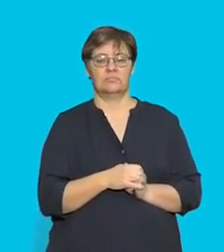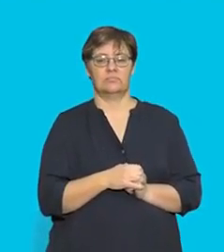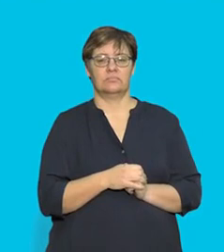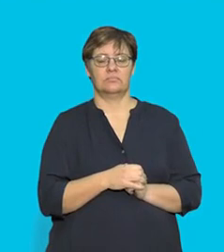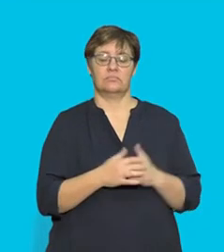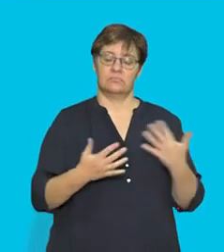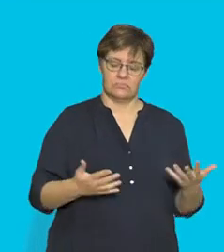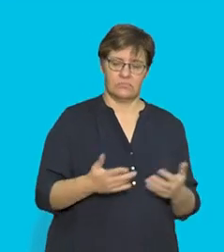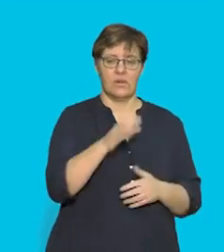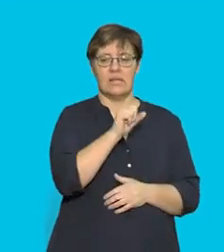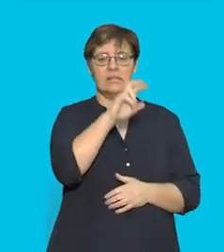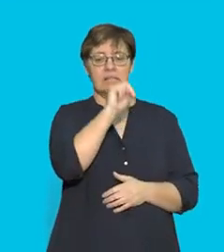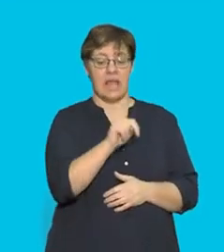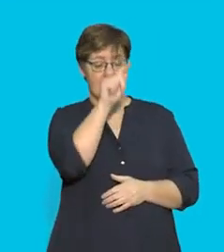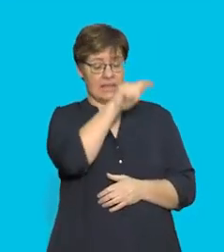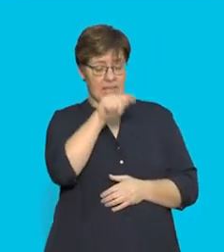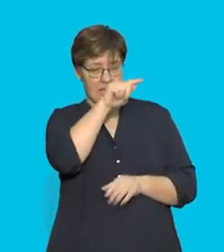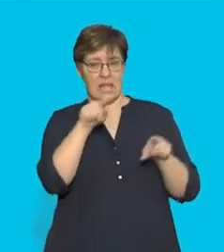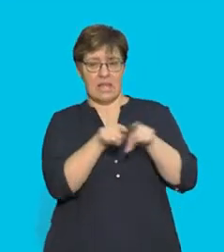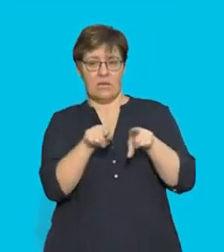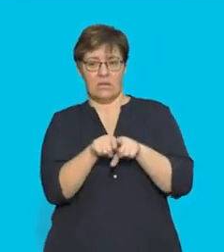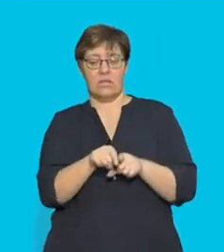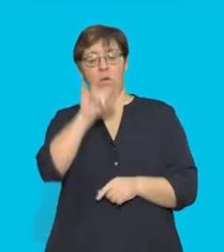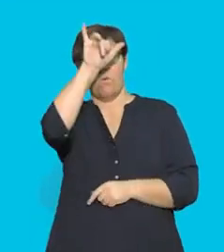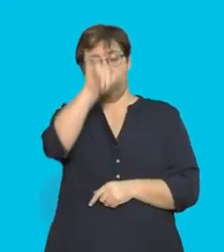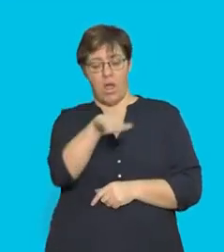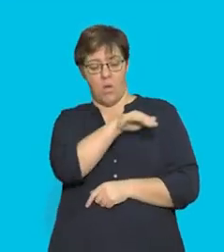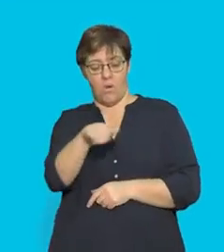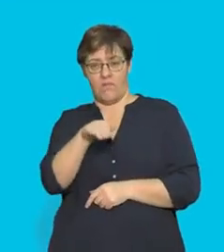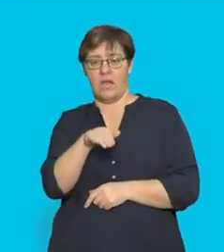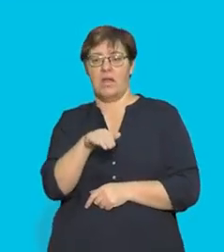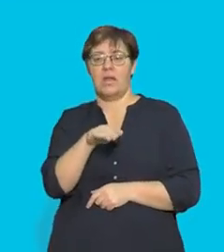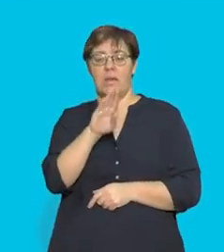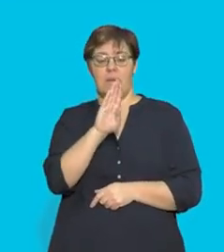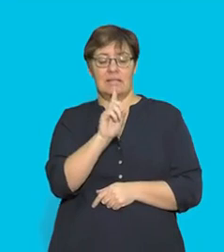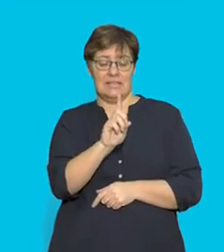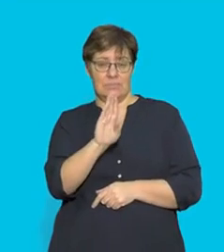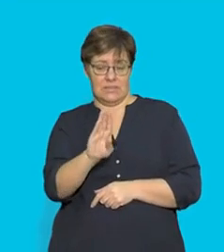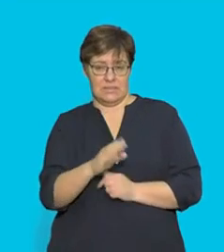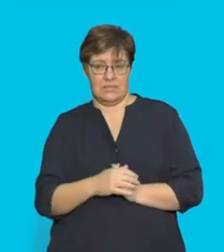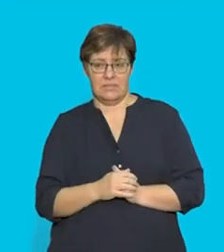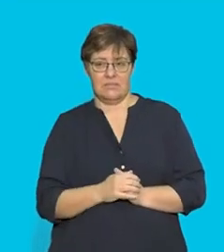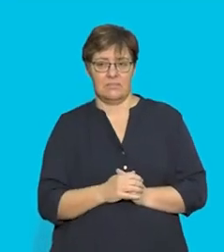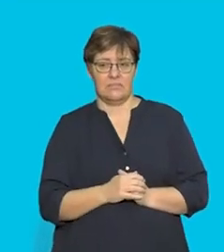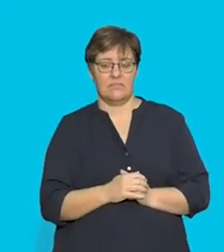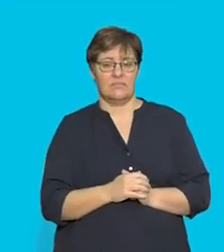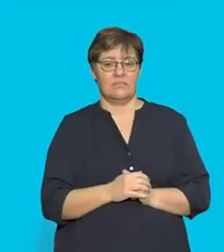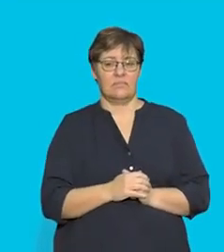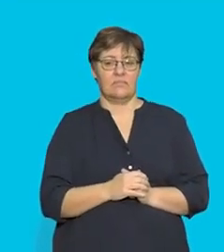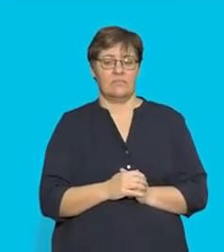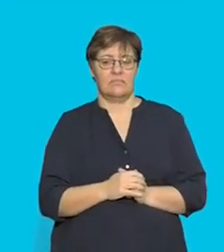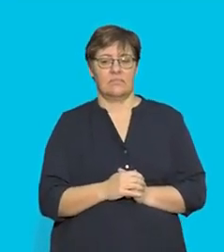So sine of theta is equal to opposite over hypotenuse, so it's y over dB,